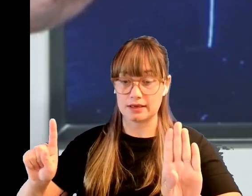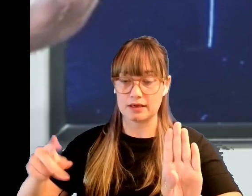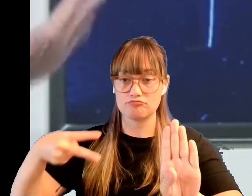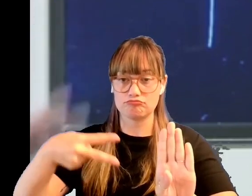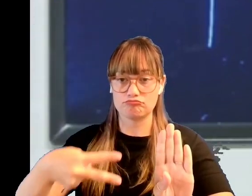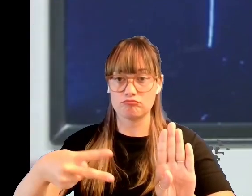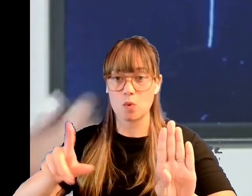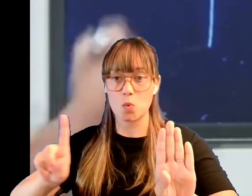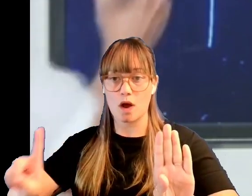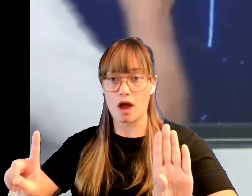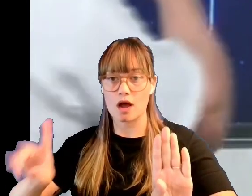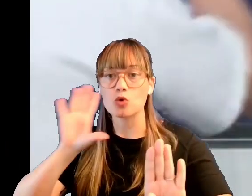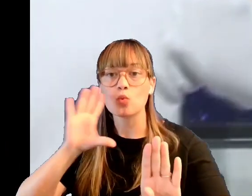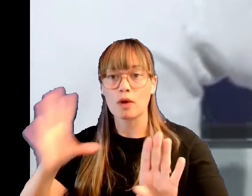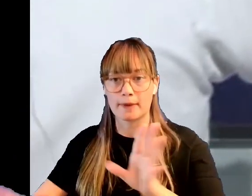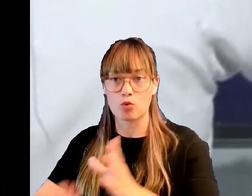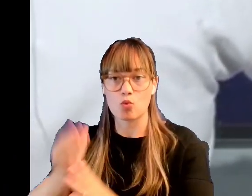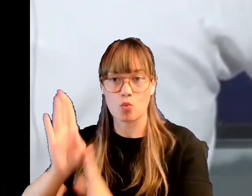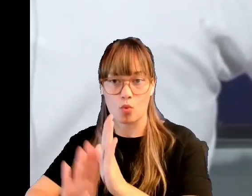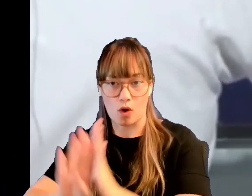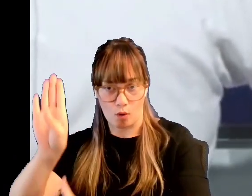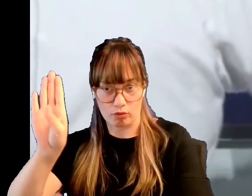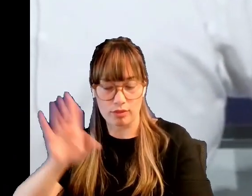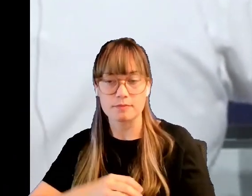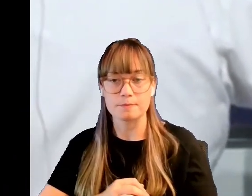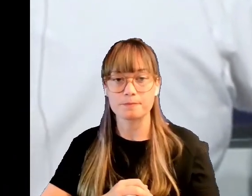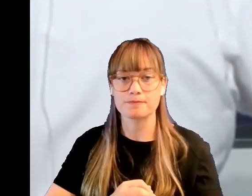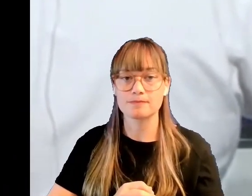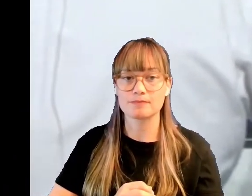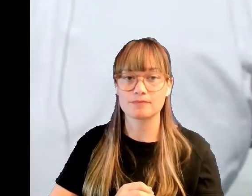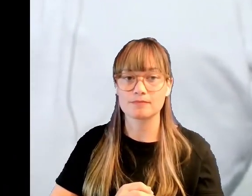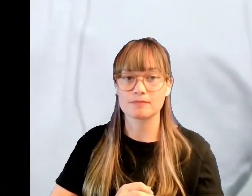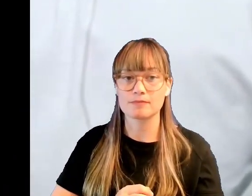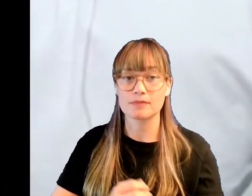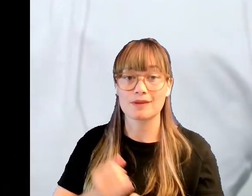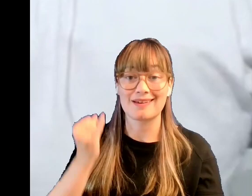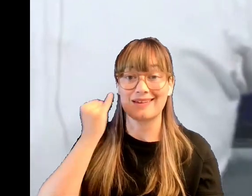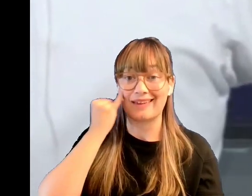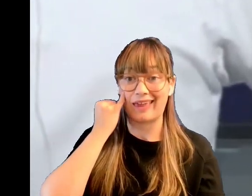exponential growth. But if b is less than 1,